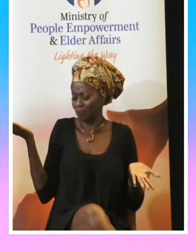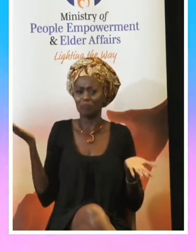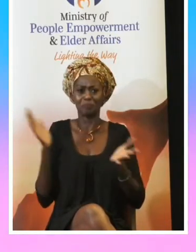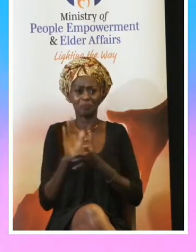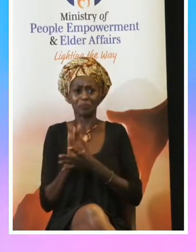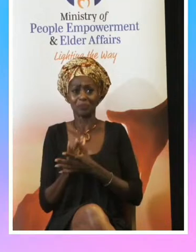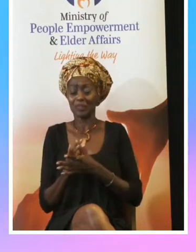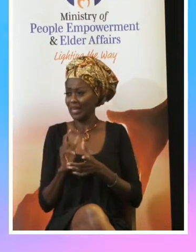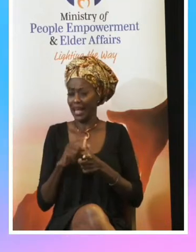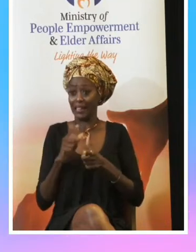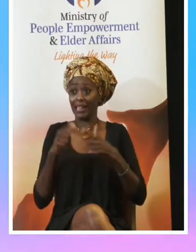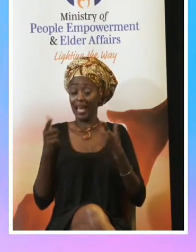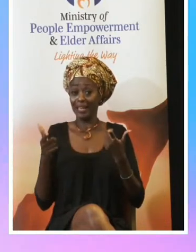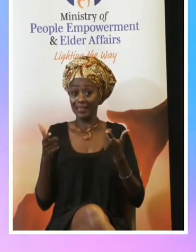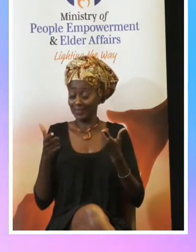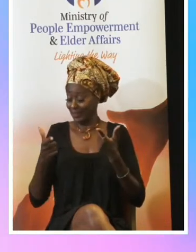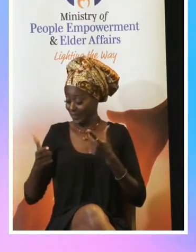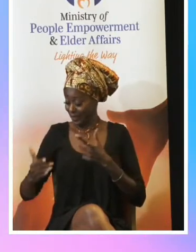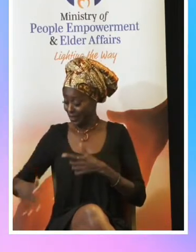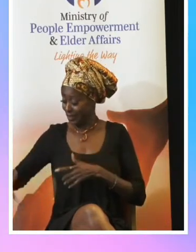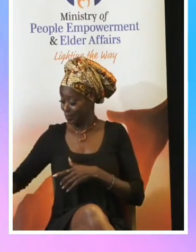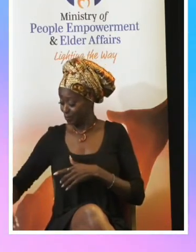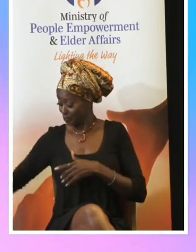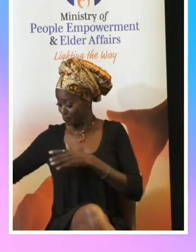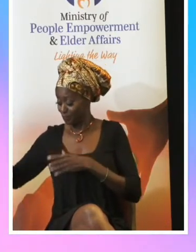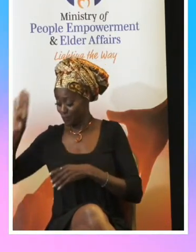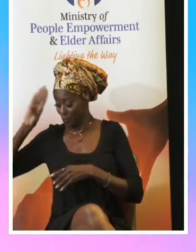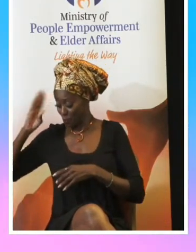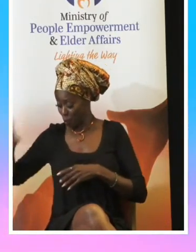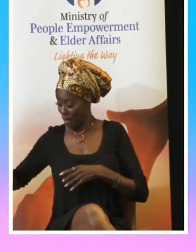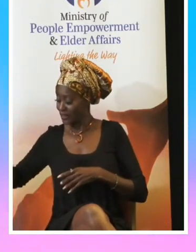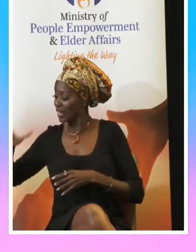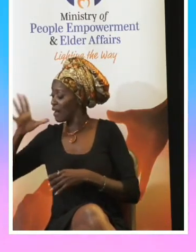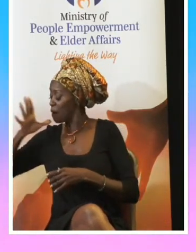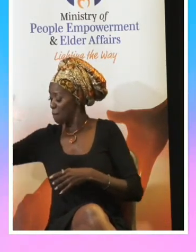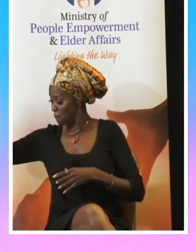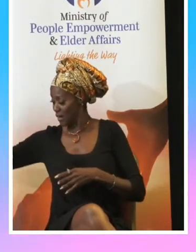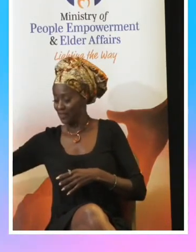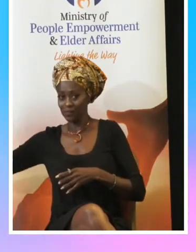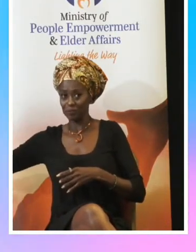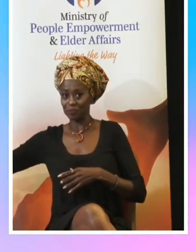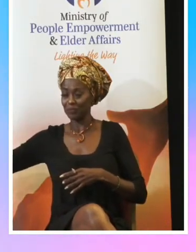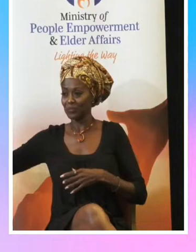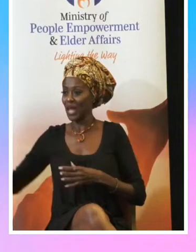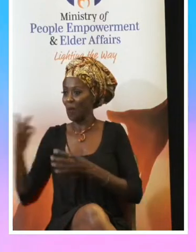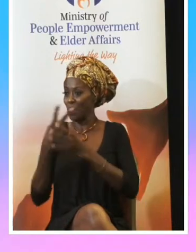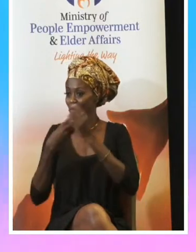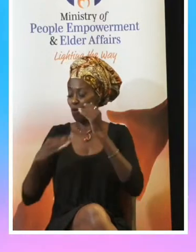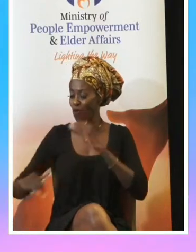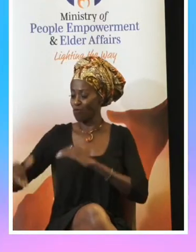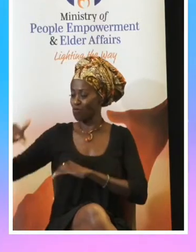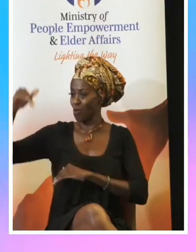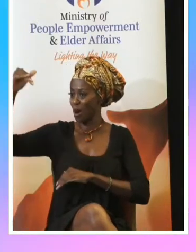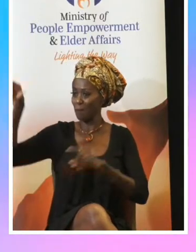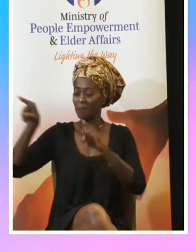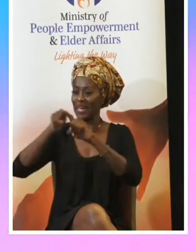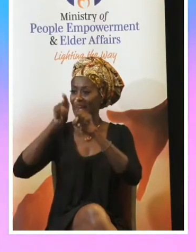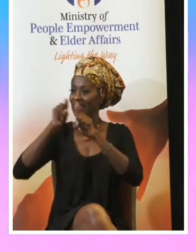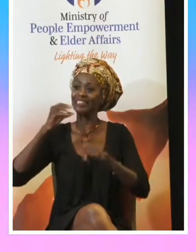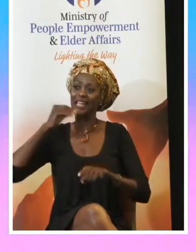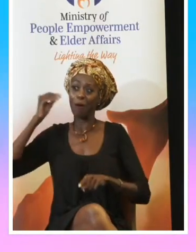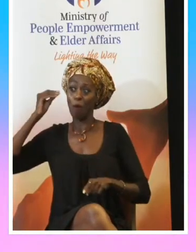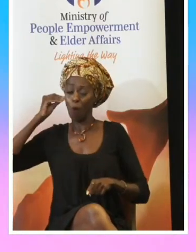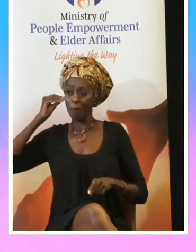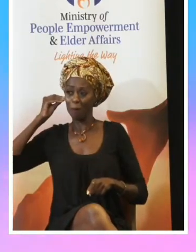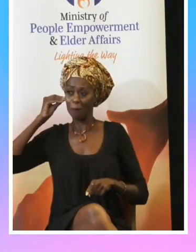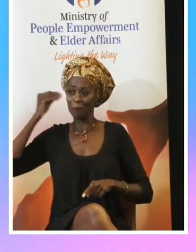And next to him was his mother, with whom I grew up in the same household. In those